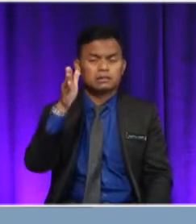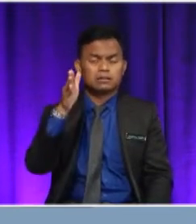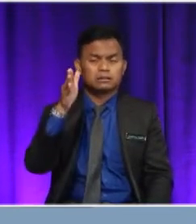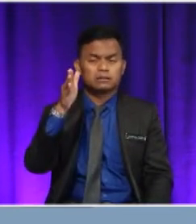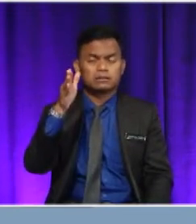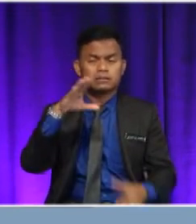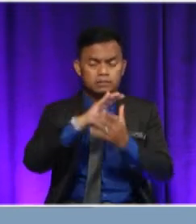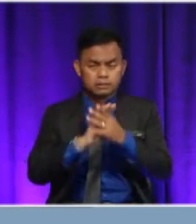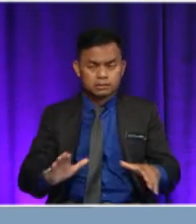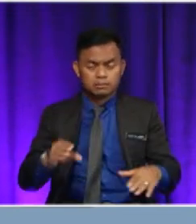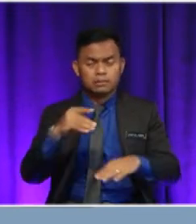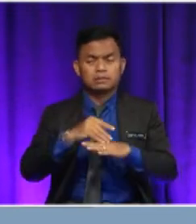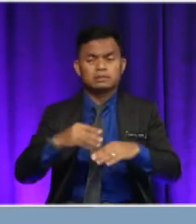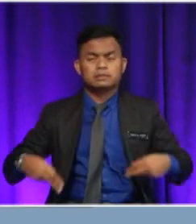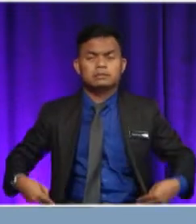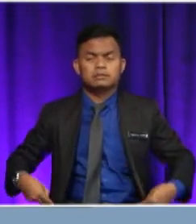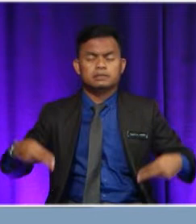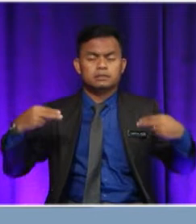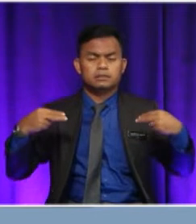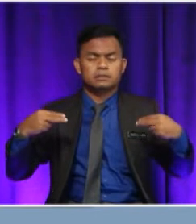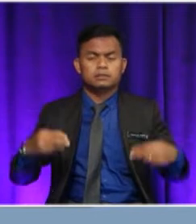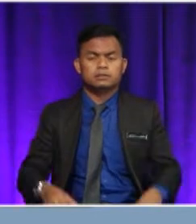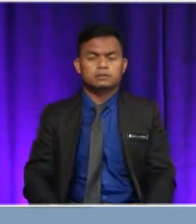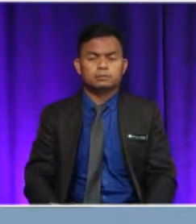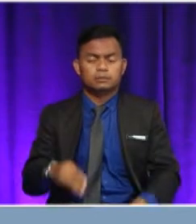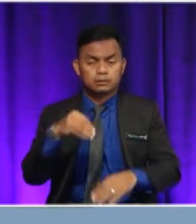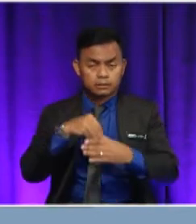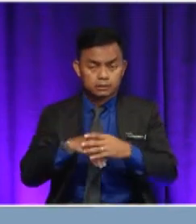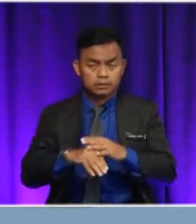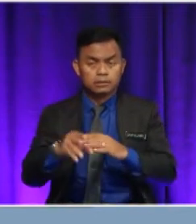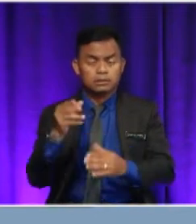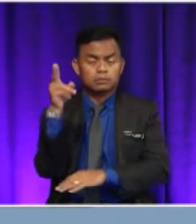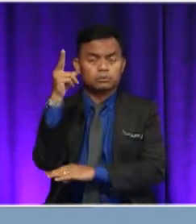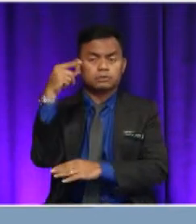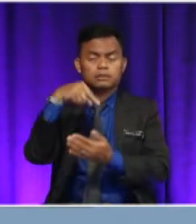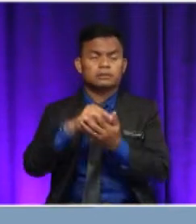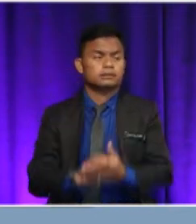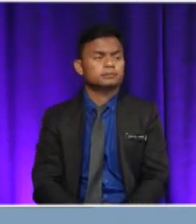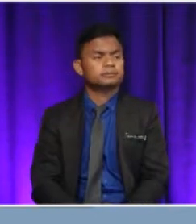this phrase is similar to the answer B, which is he would die if he tried to do it.